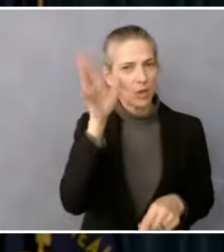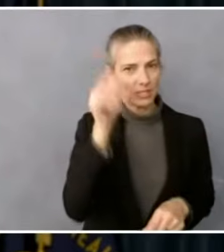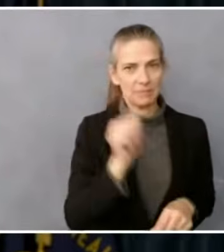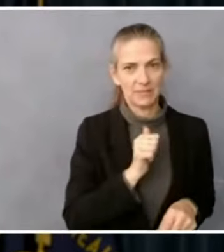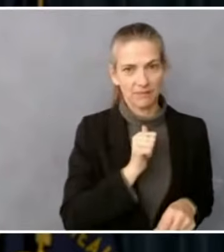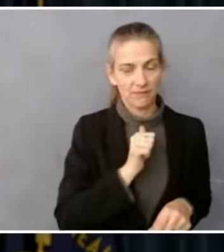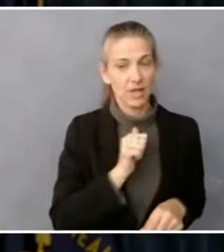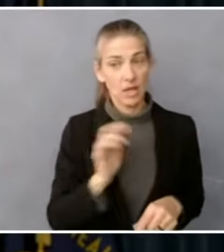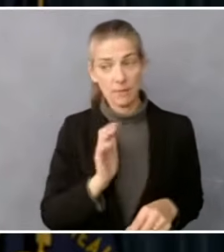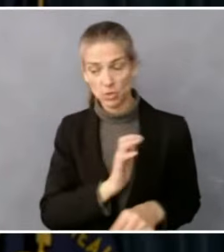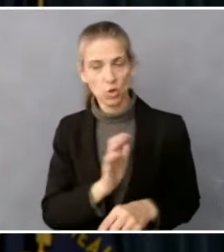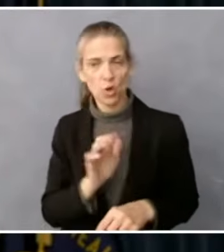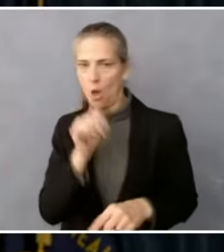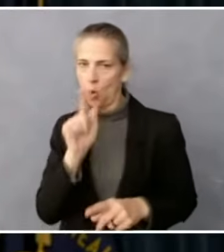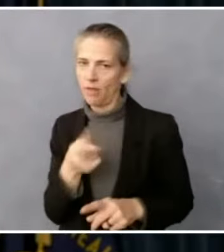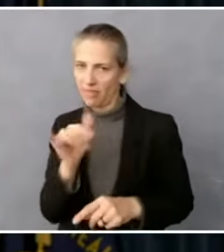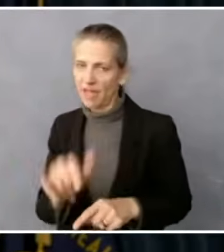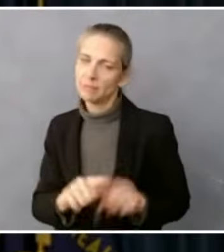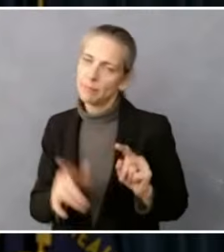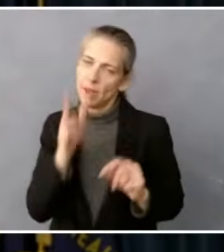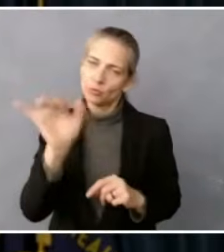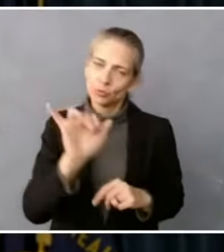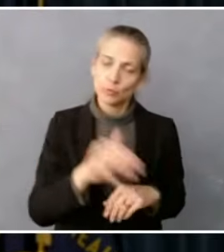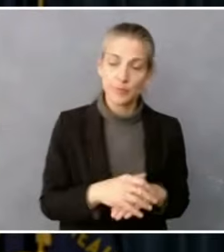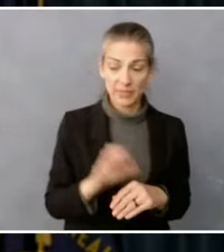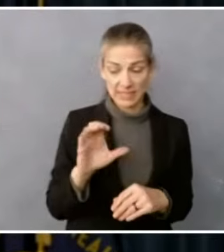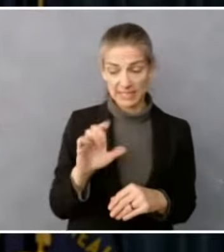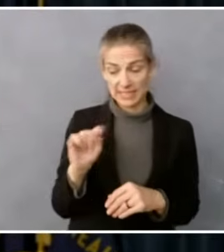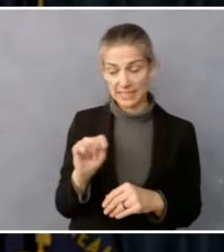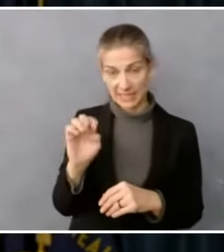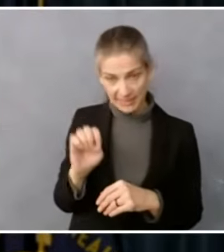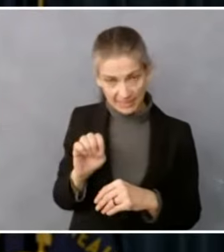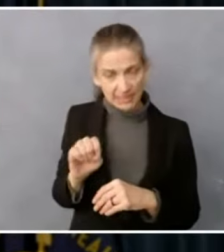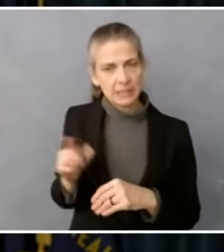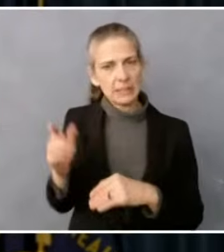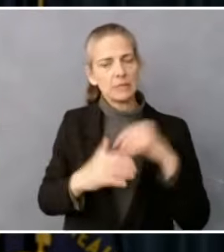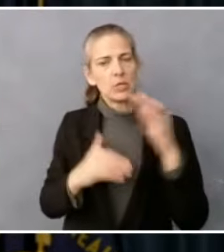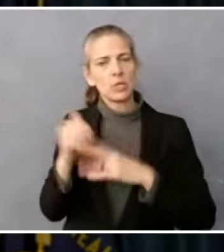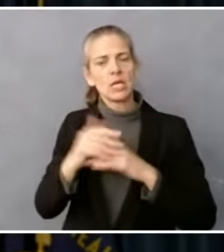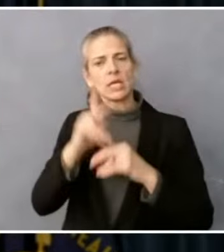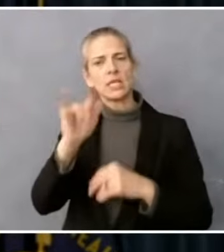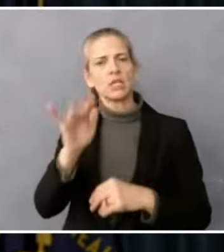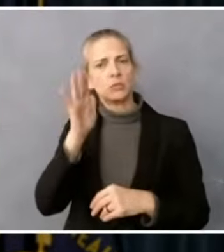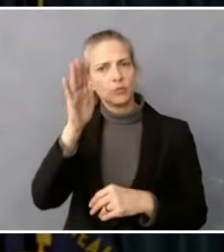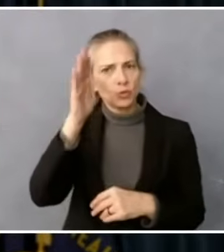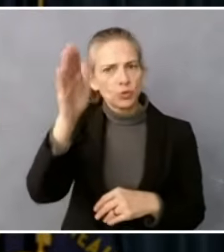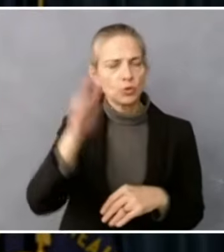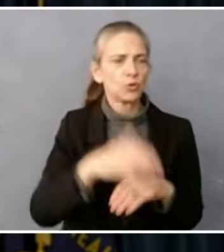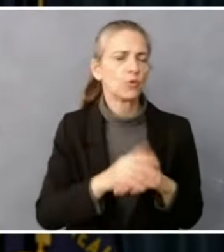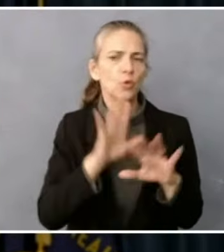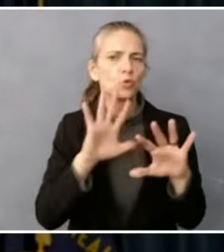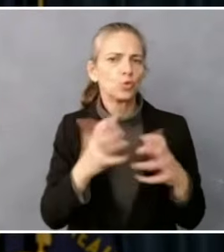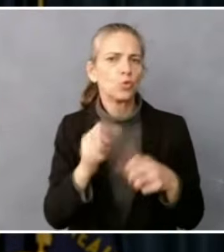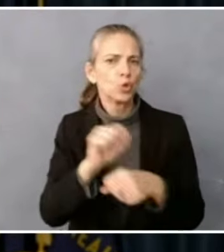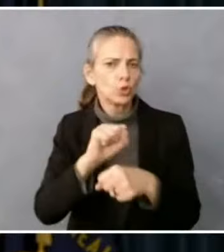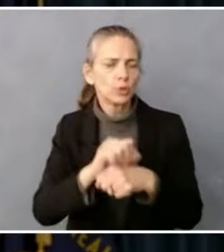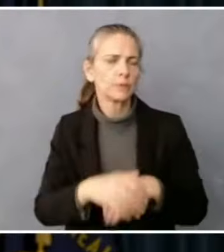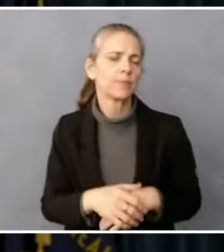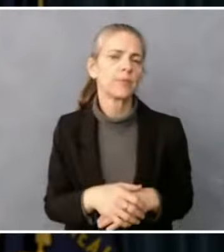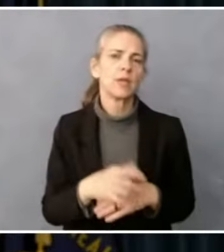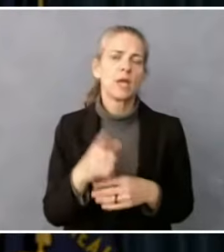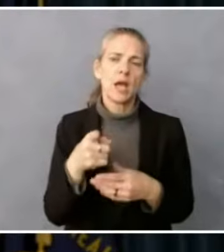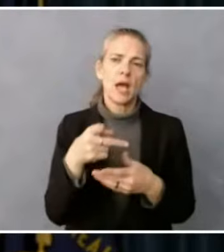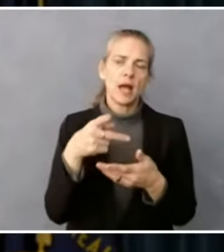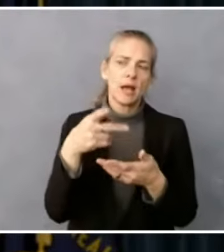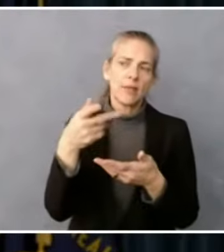commissioner. CTE also plays a critical role in building Kentucky's future workforce. Programs are aligned to high wage, high